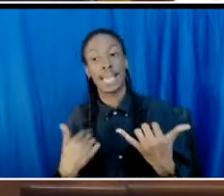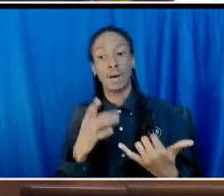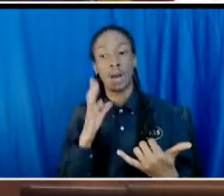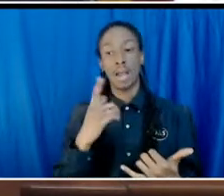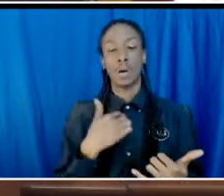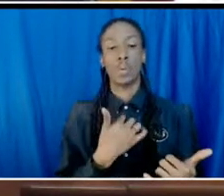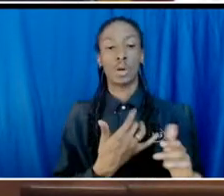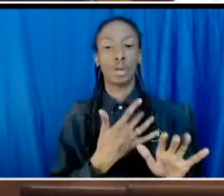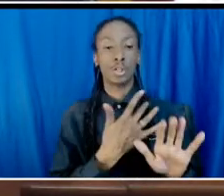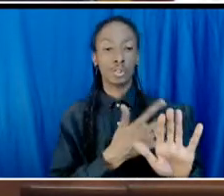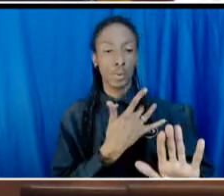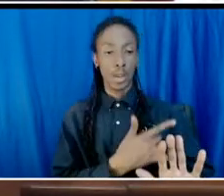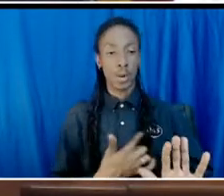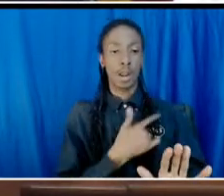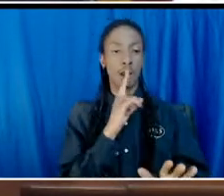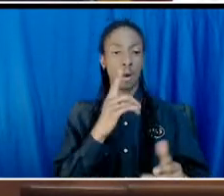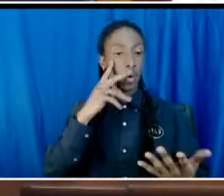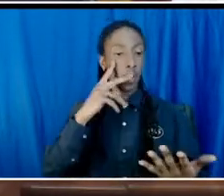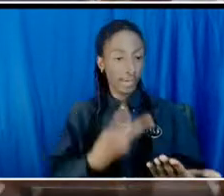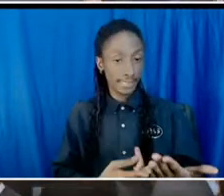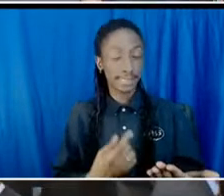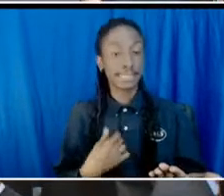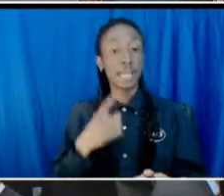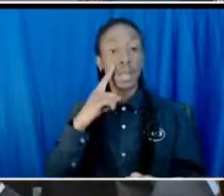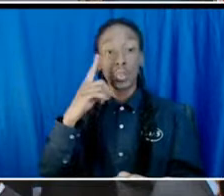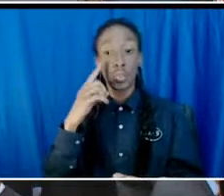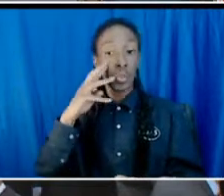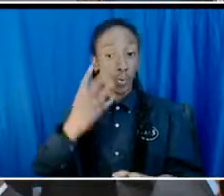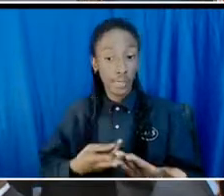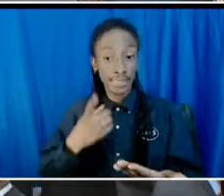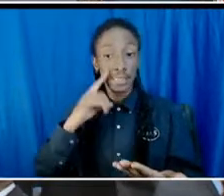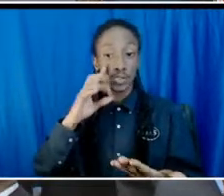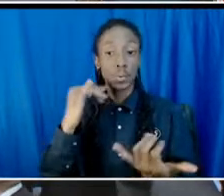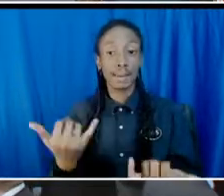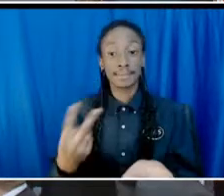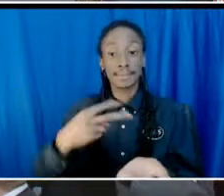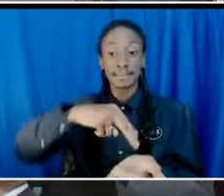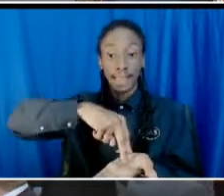witnesses. The witnesses will please stand and raise their right hands.